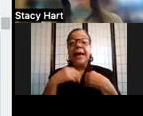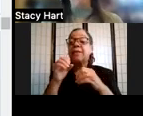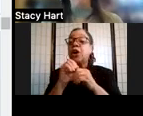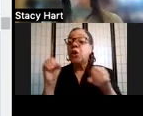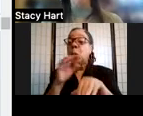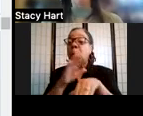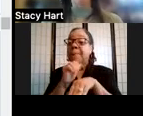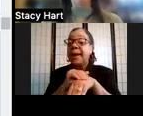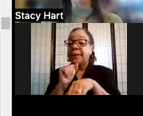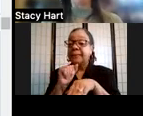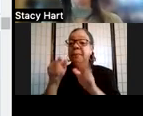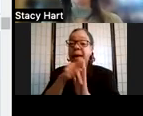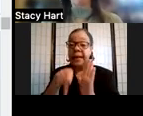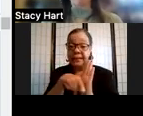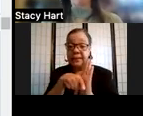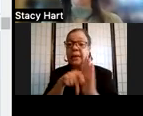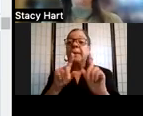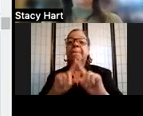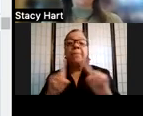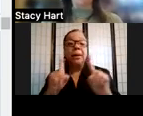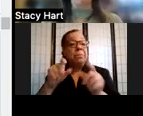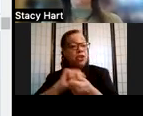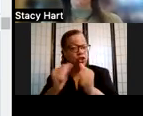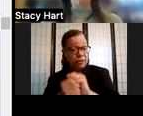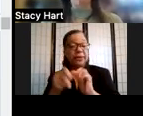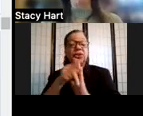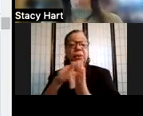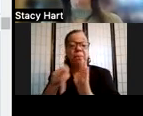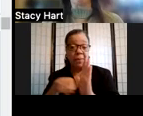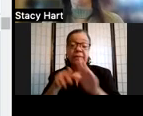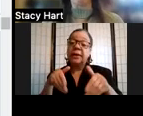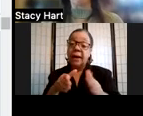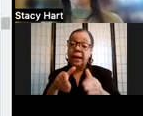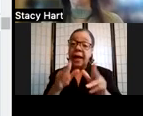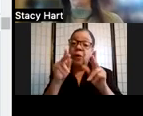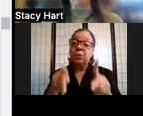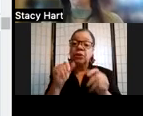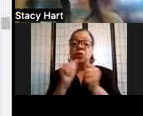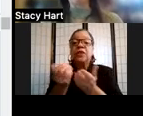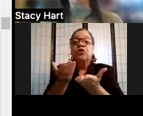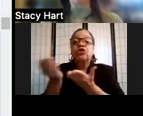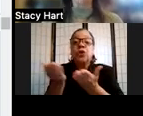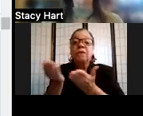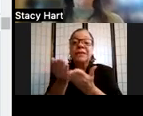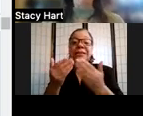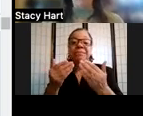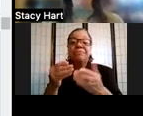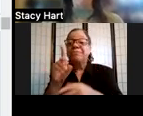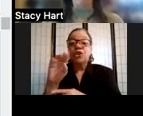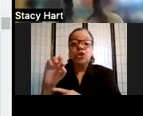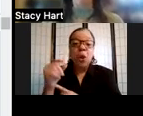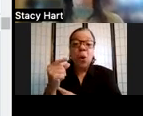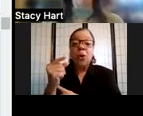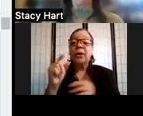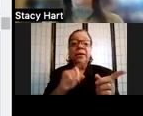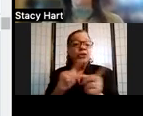policy, but then they must modify that policy to allow a person with a service animal to go anywhere that